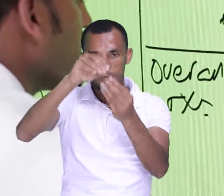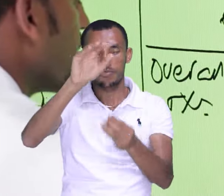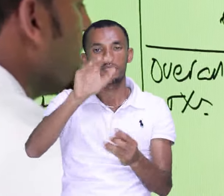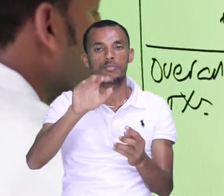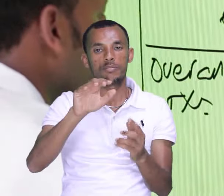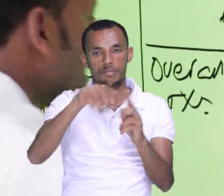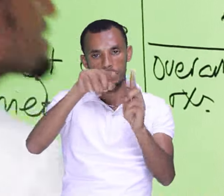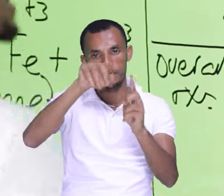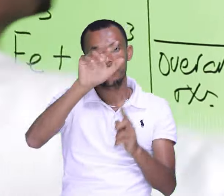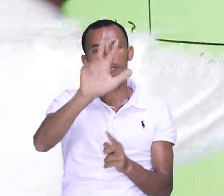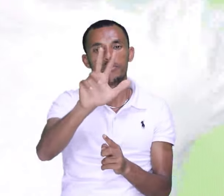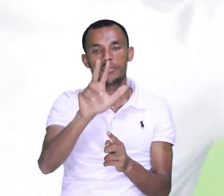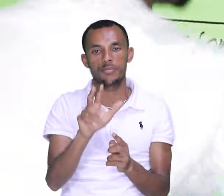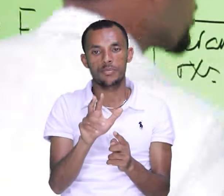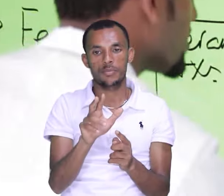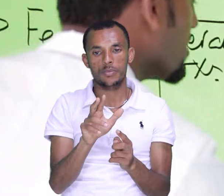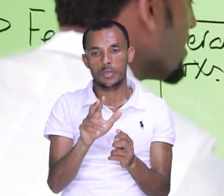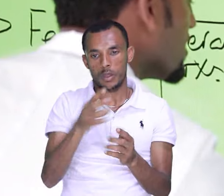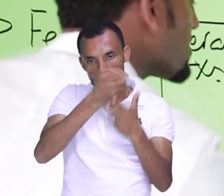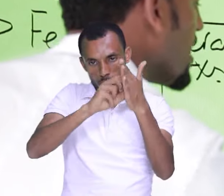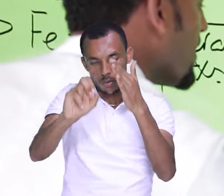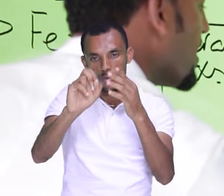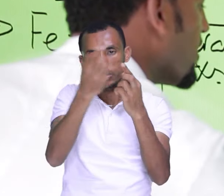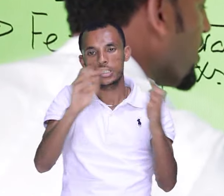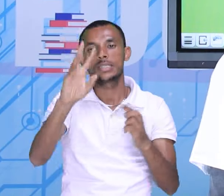3 plus in product position